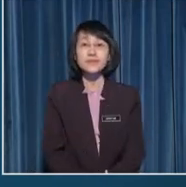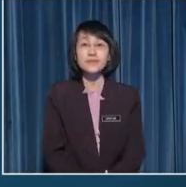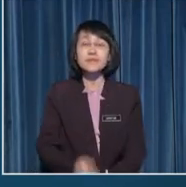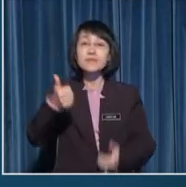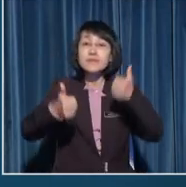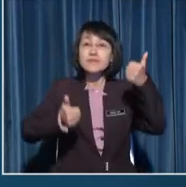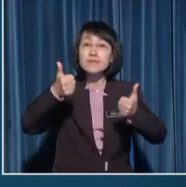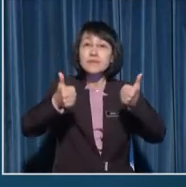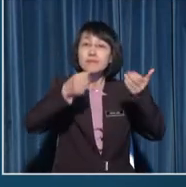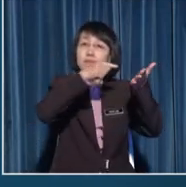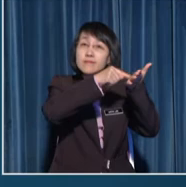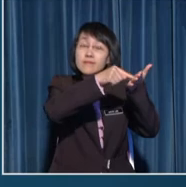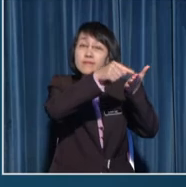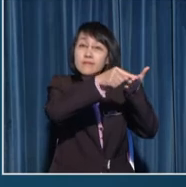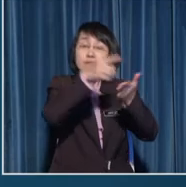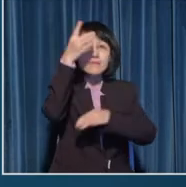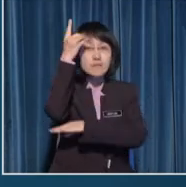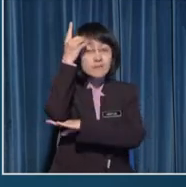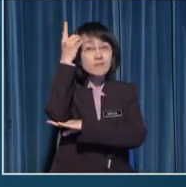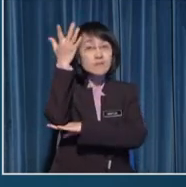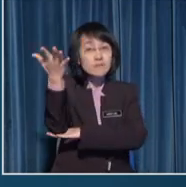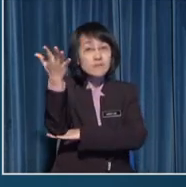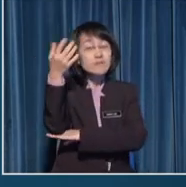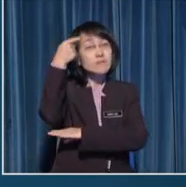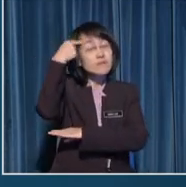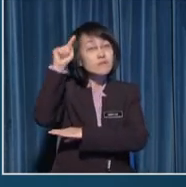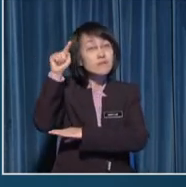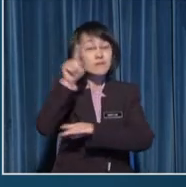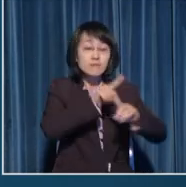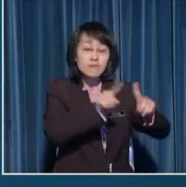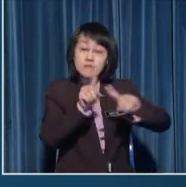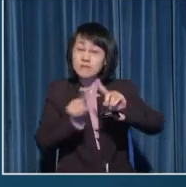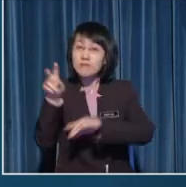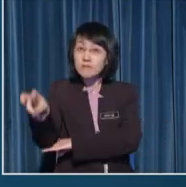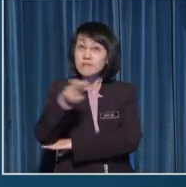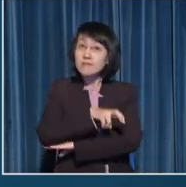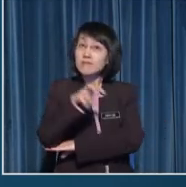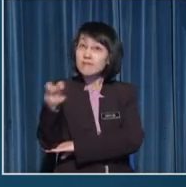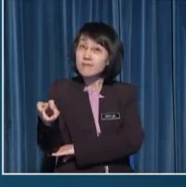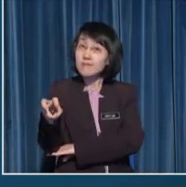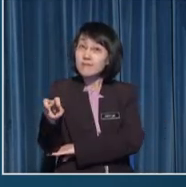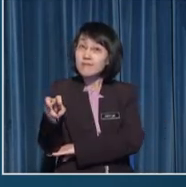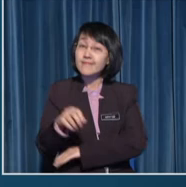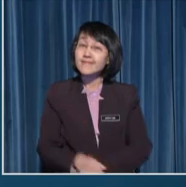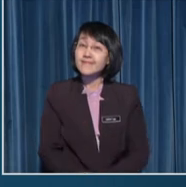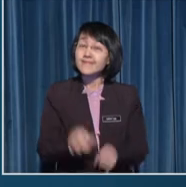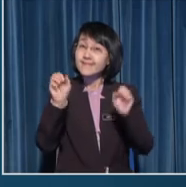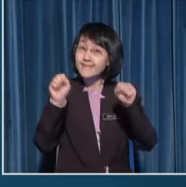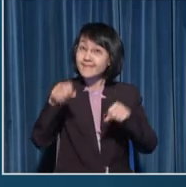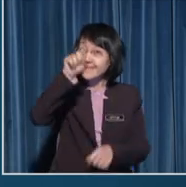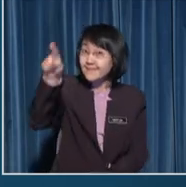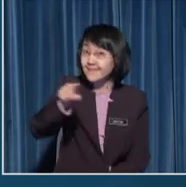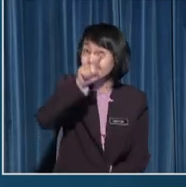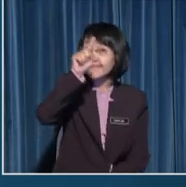Which of these are data for the types of transport? Can you circle